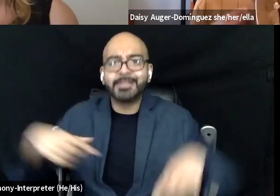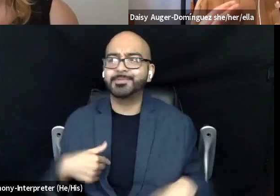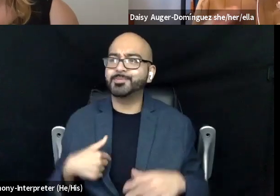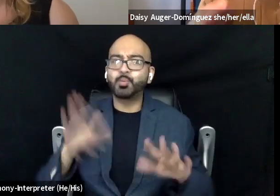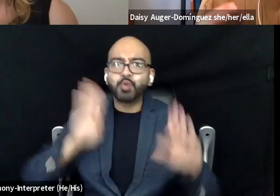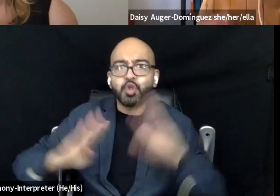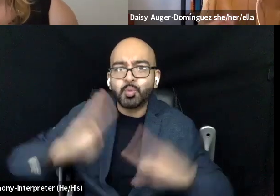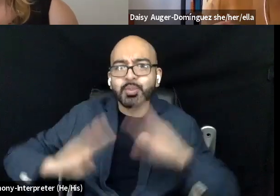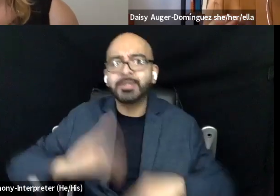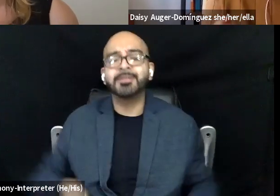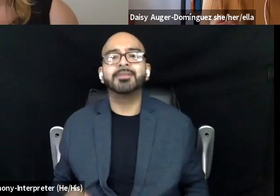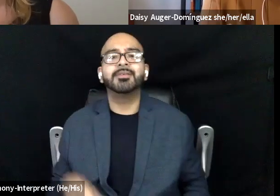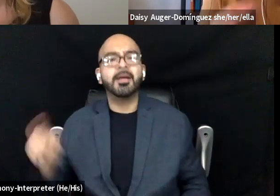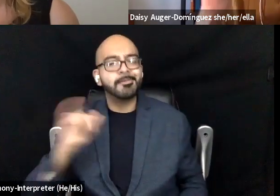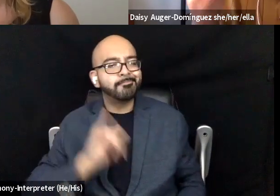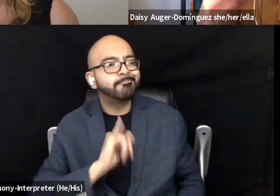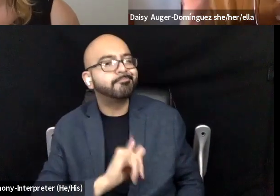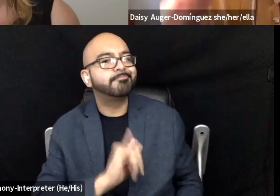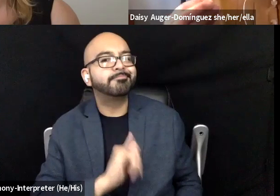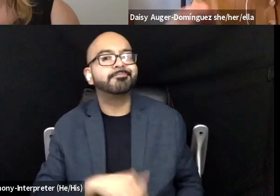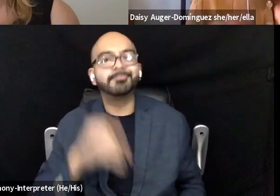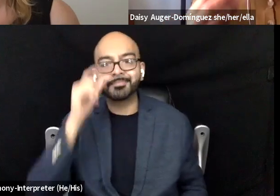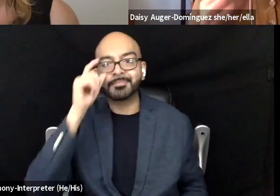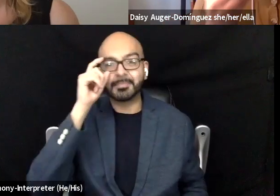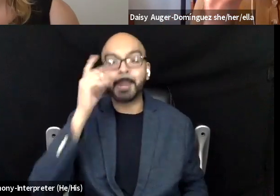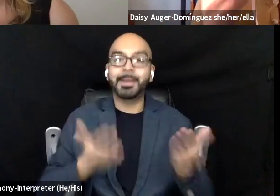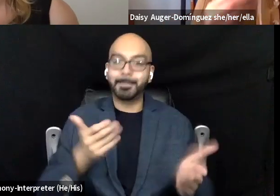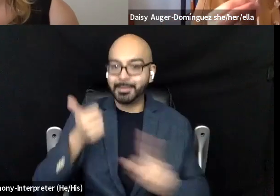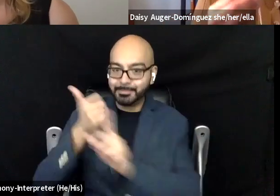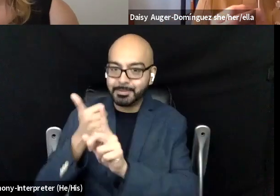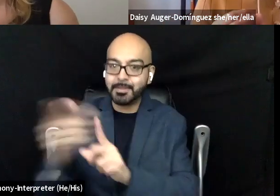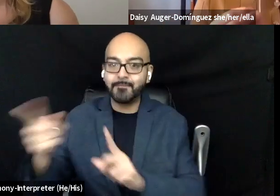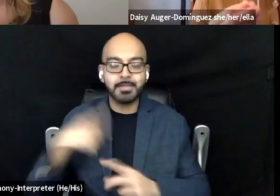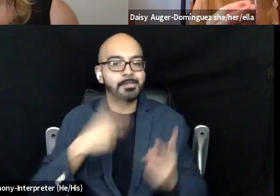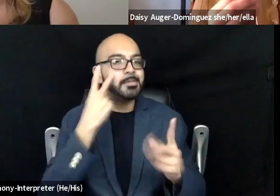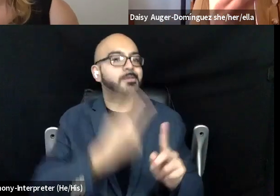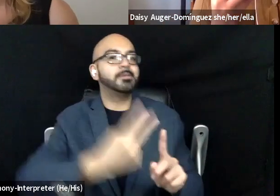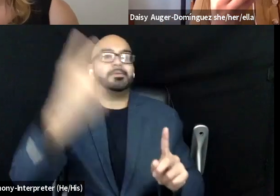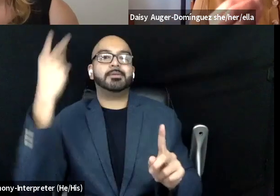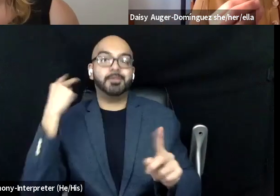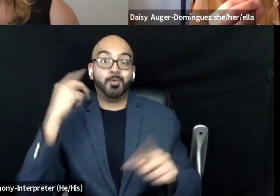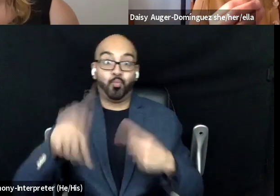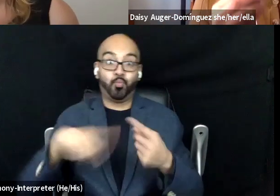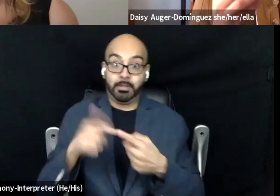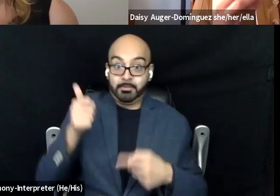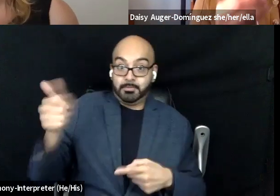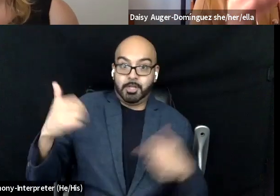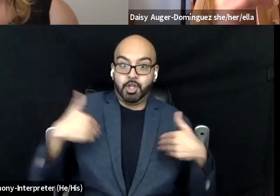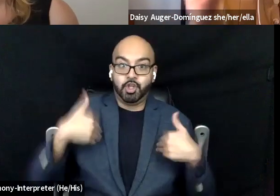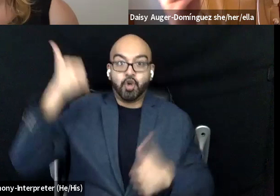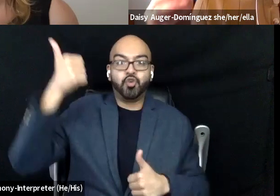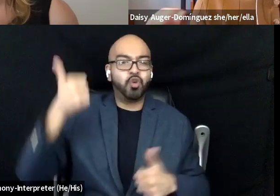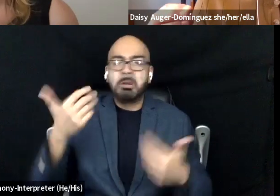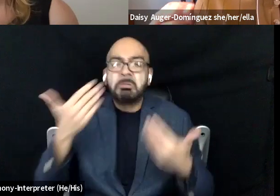think I may have tapped into something from when he remembered when he was younger. I don't know what happened in that moment, but he heard me. And instead